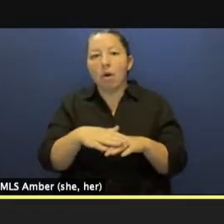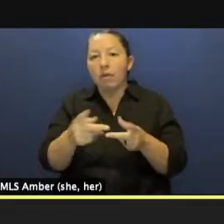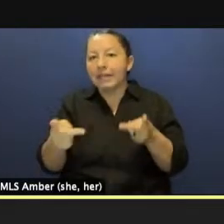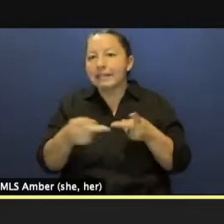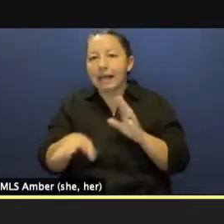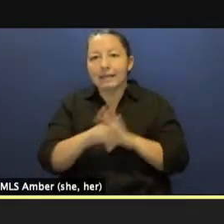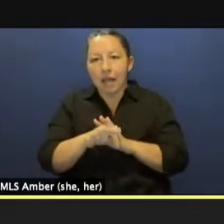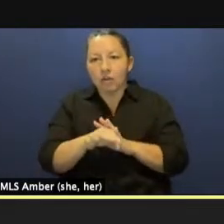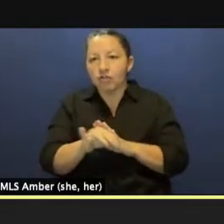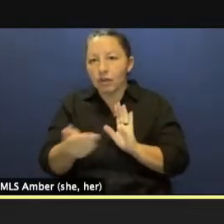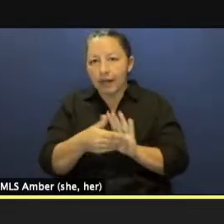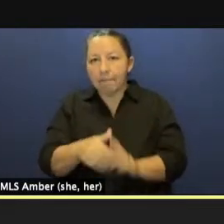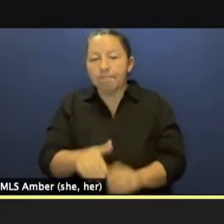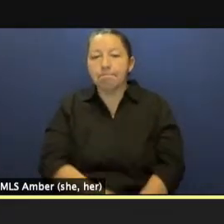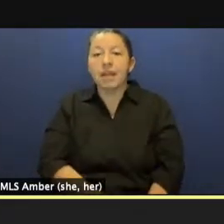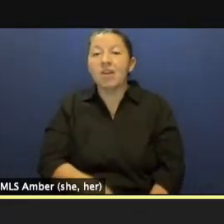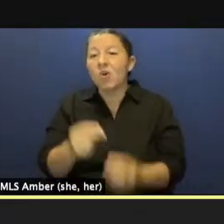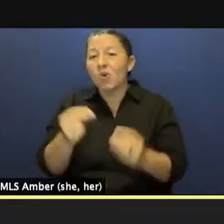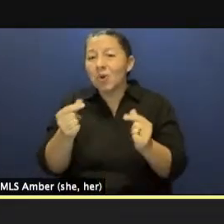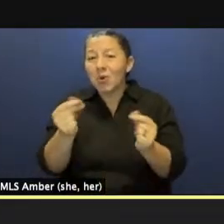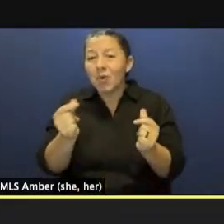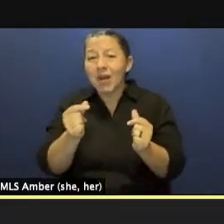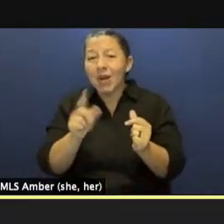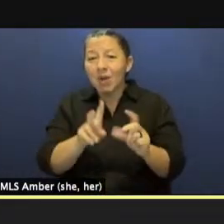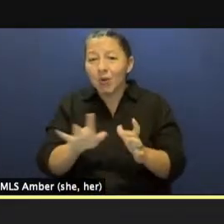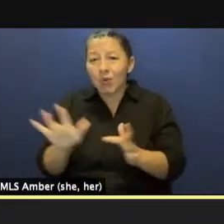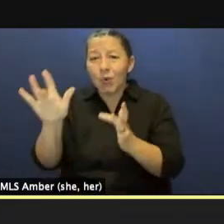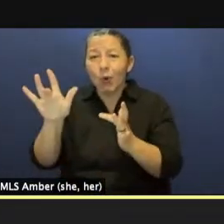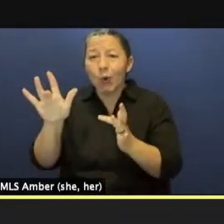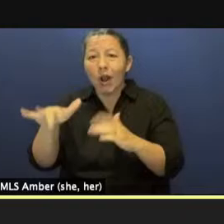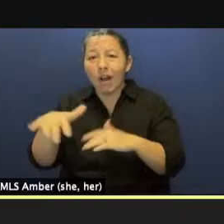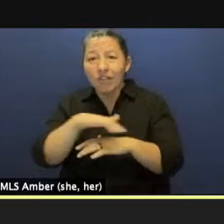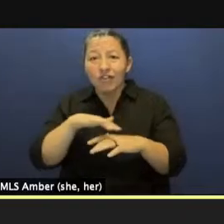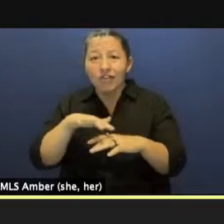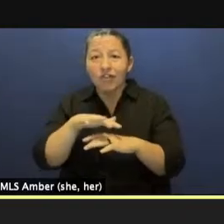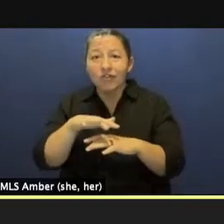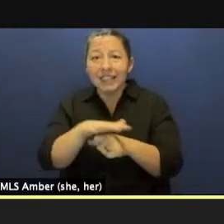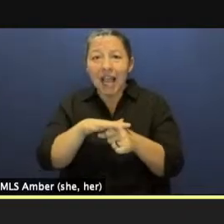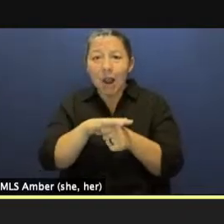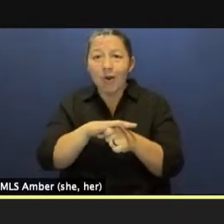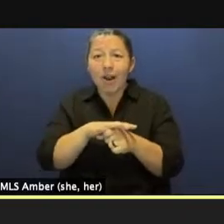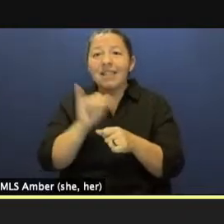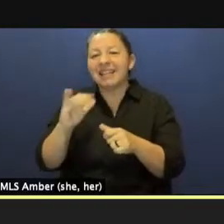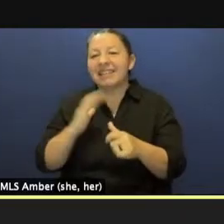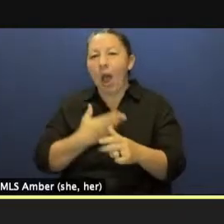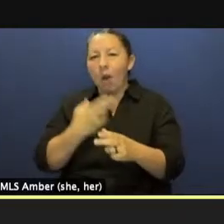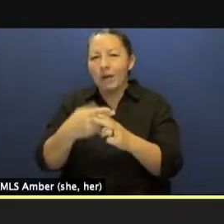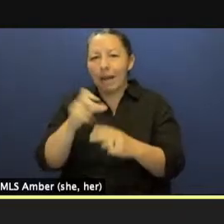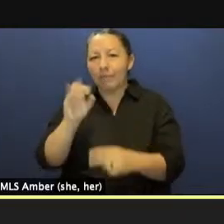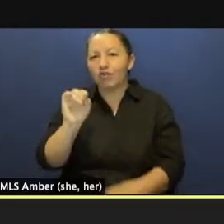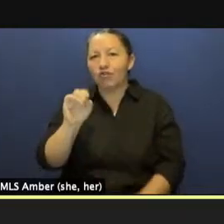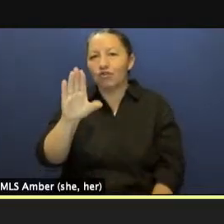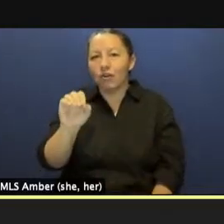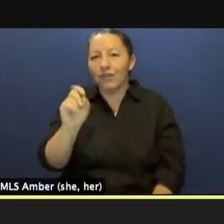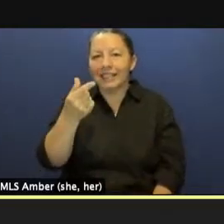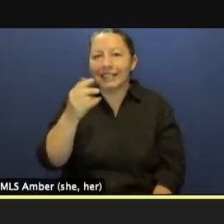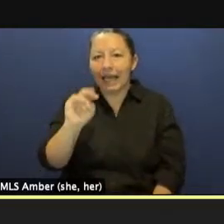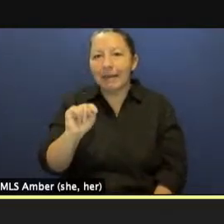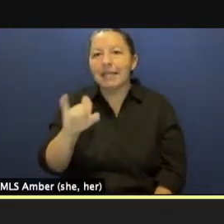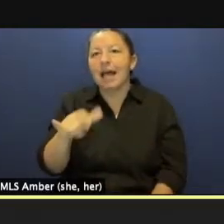CDR. Super quick tour of the surface segment, which is our name for the rover with the instruments. You can see the blue